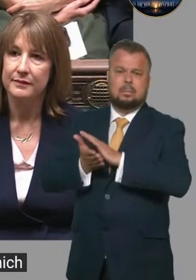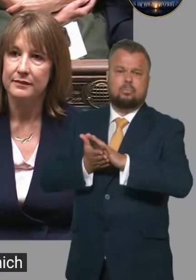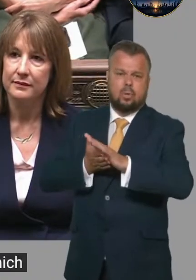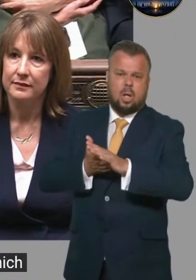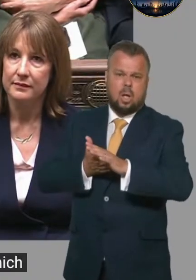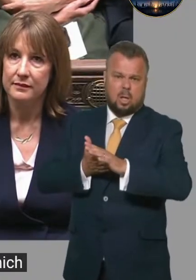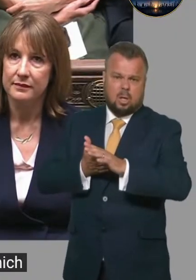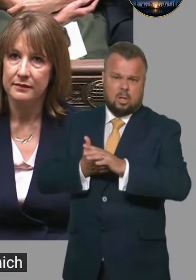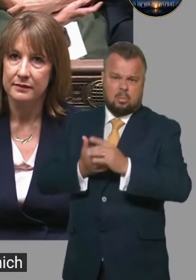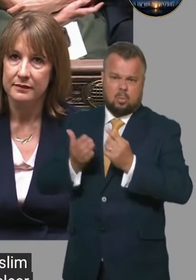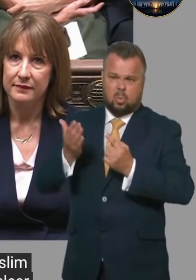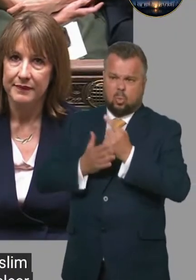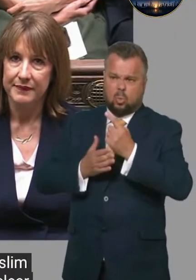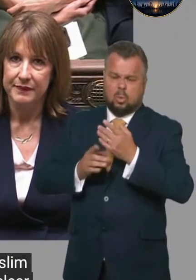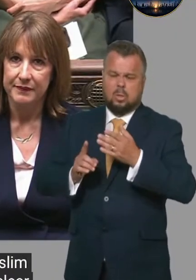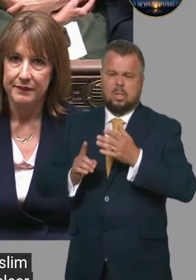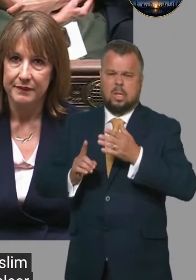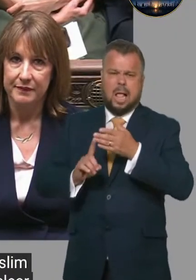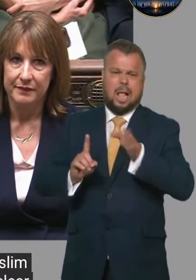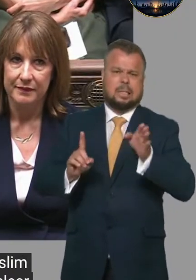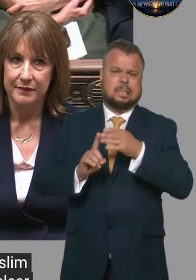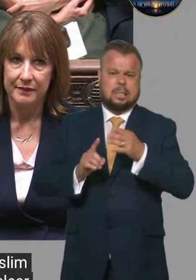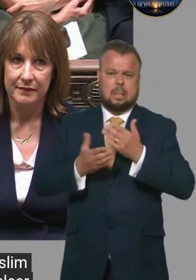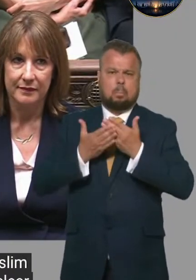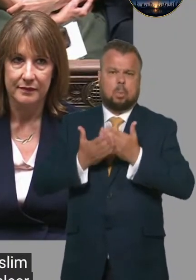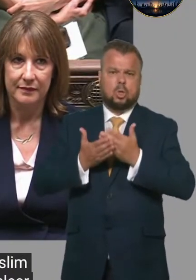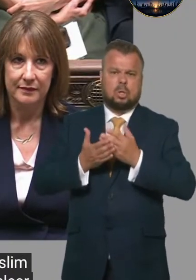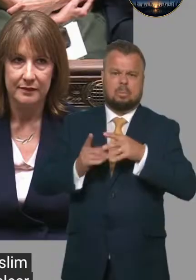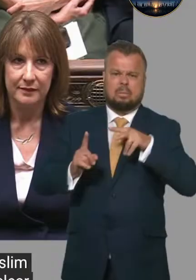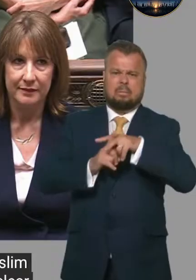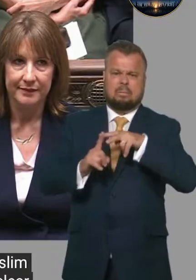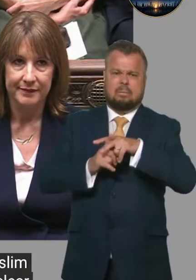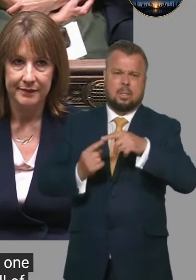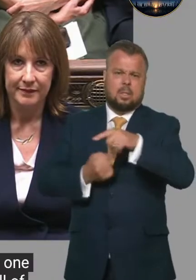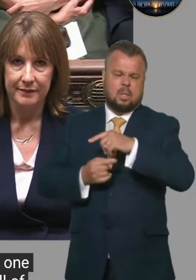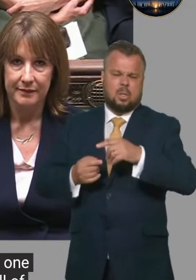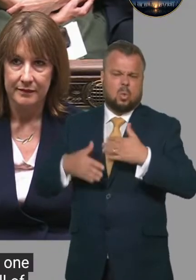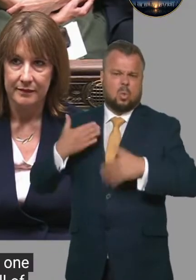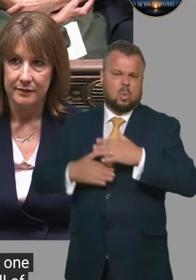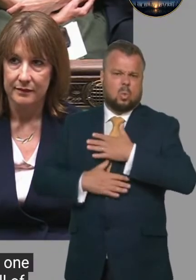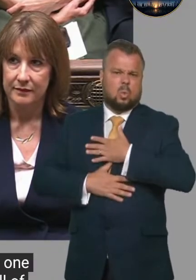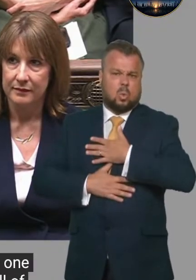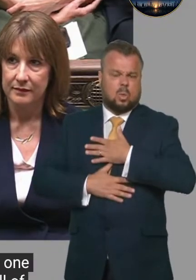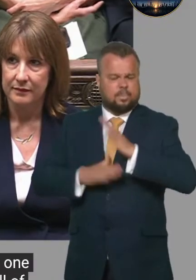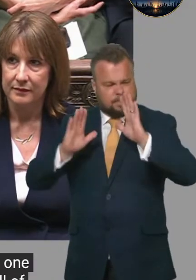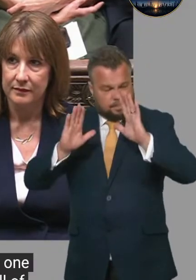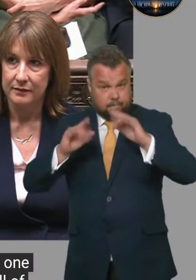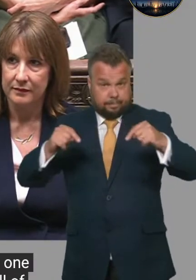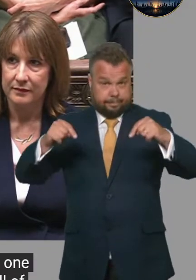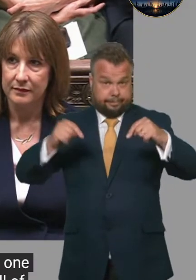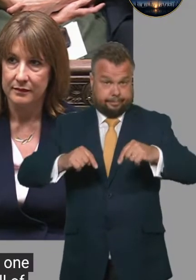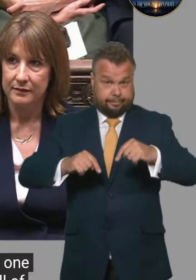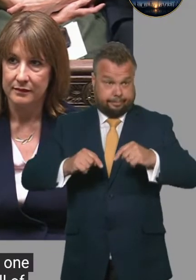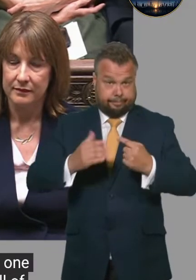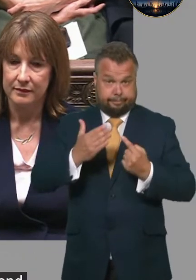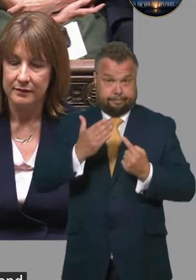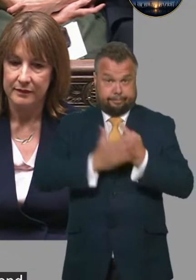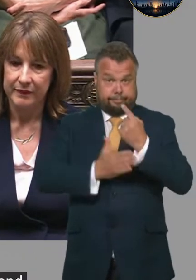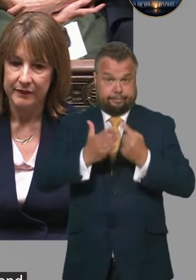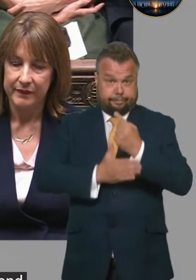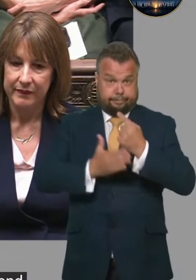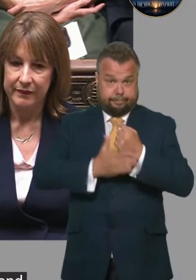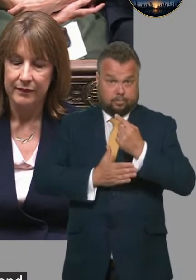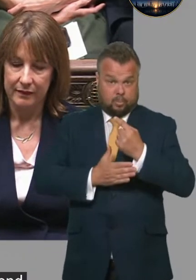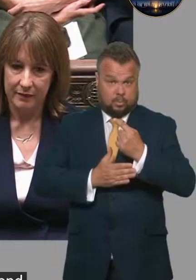We will not stand for it, and the perpetrator will face the full force of the law. Let me commend our emergency services who responded to